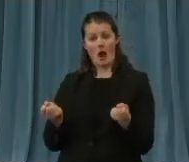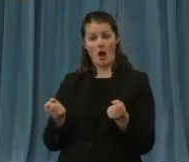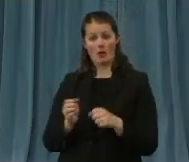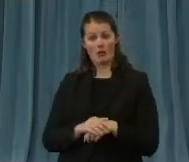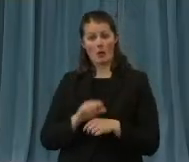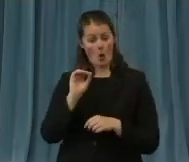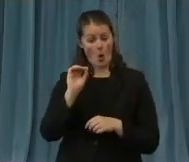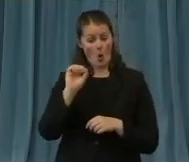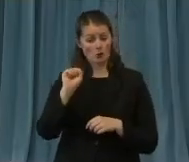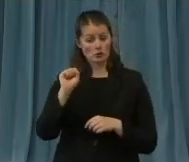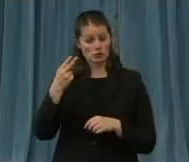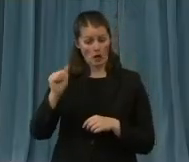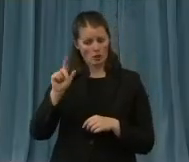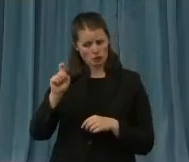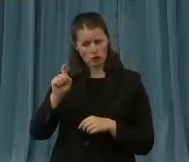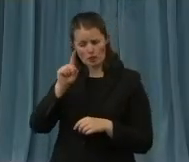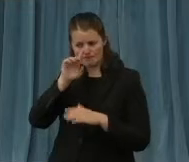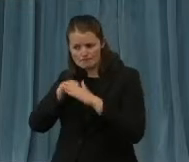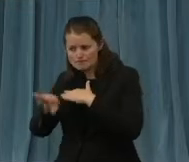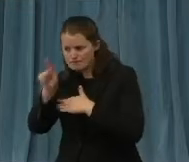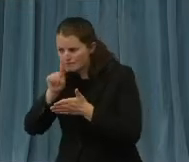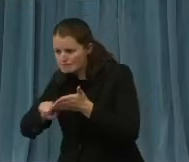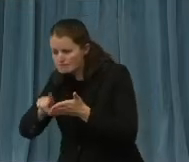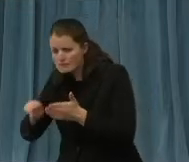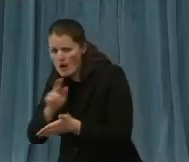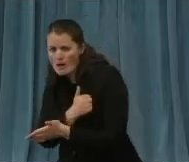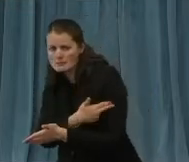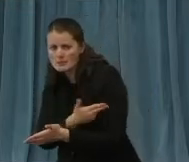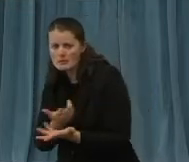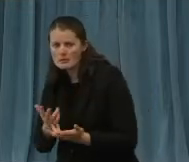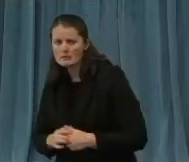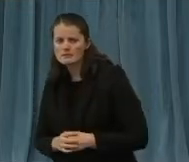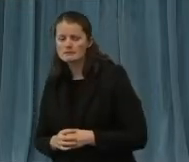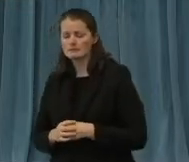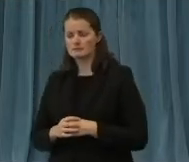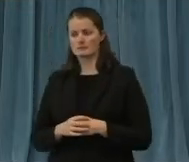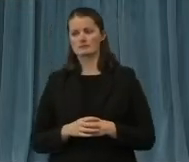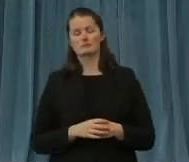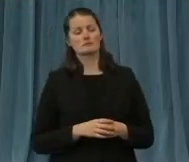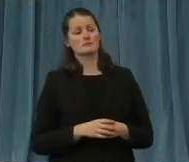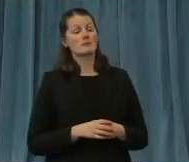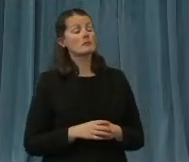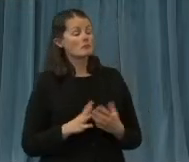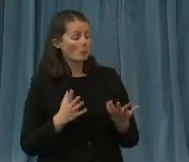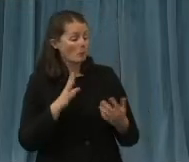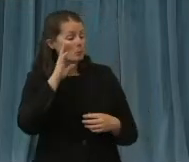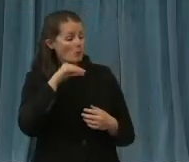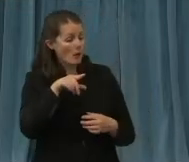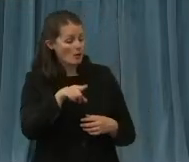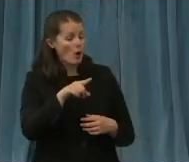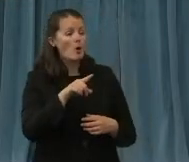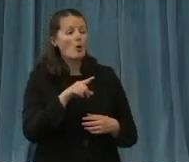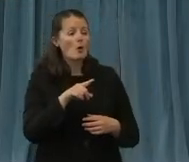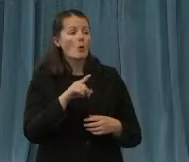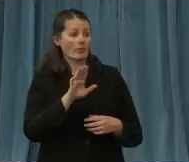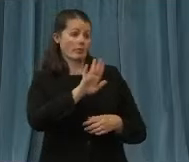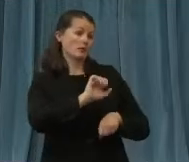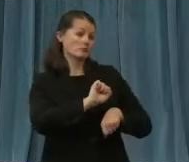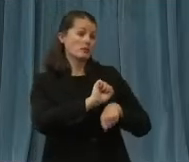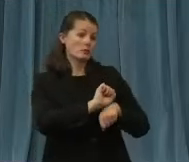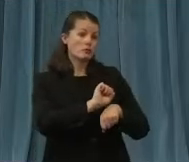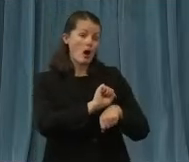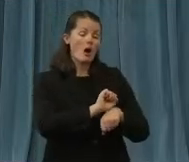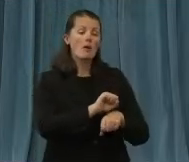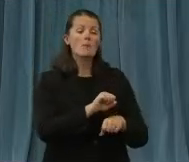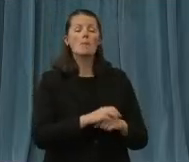know, OSHA's responsibility is occupational safety and health, and they're doing that. I know that they're like every other resource